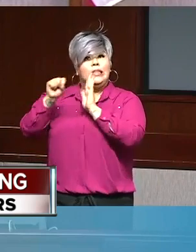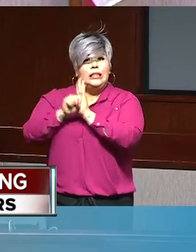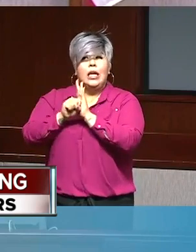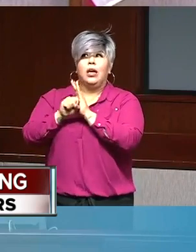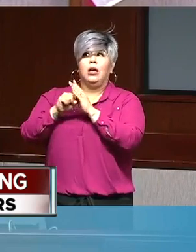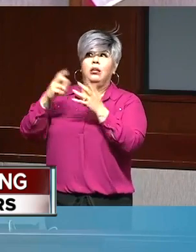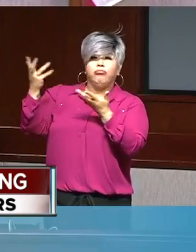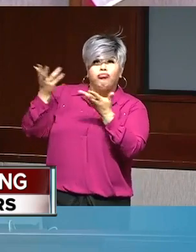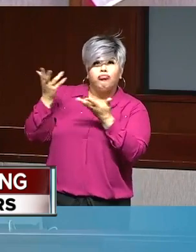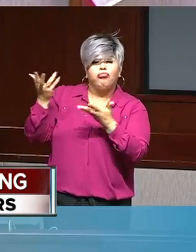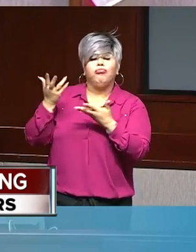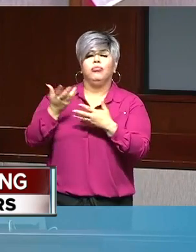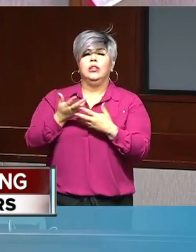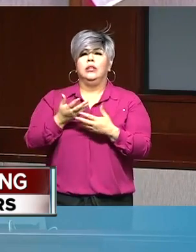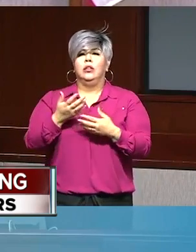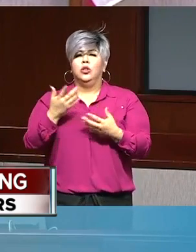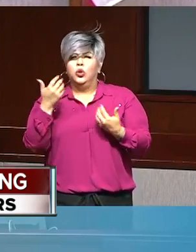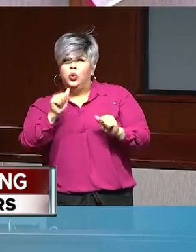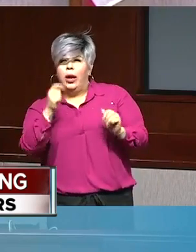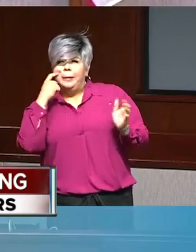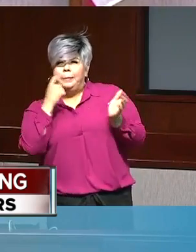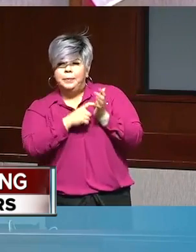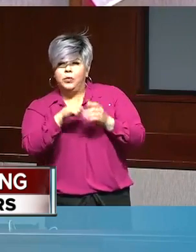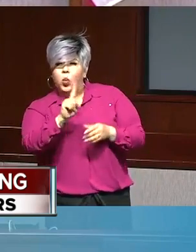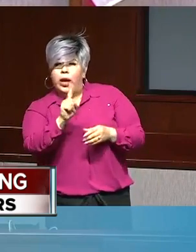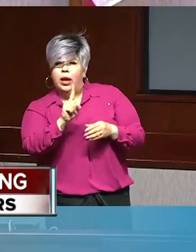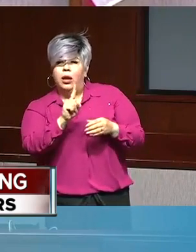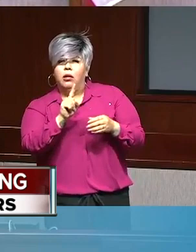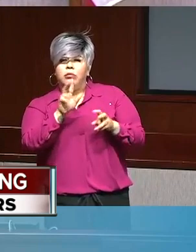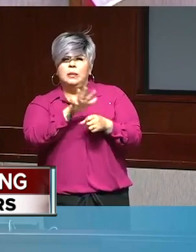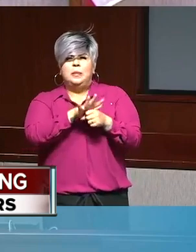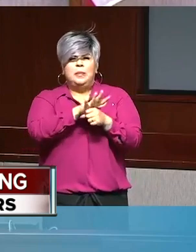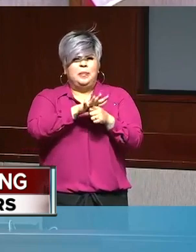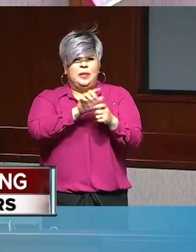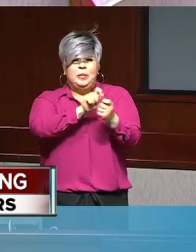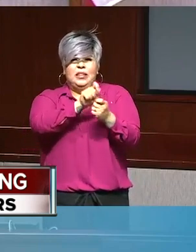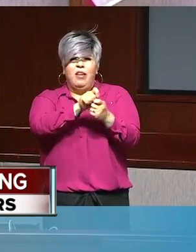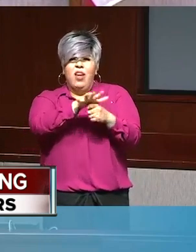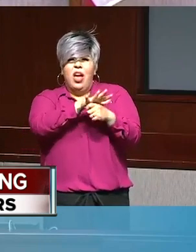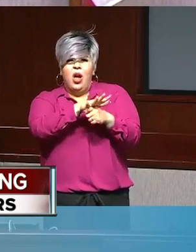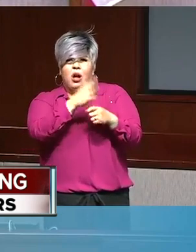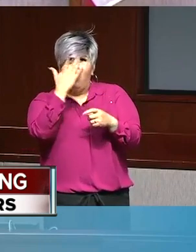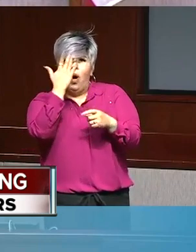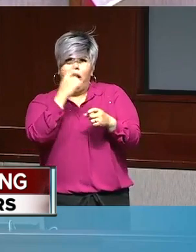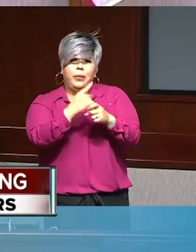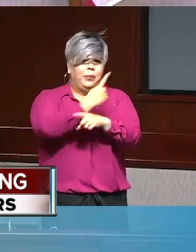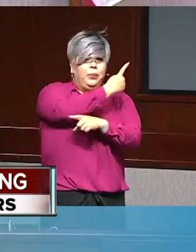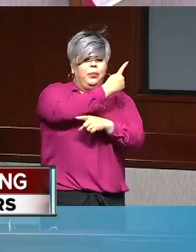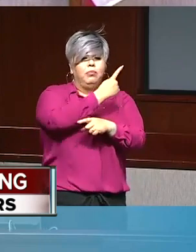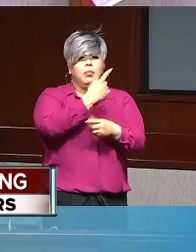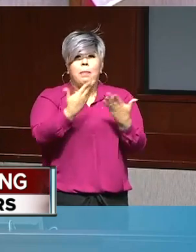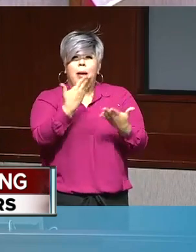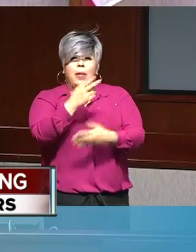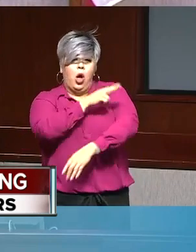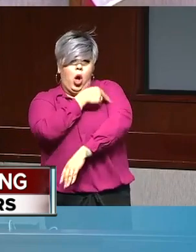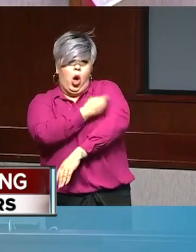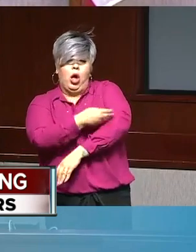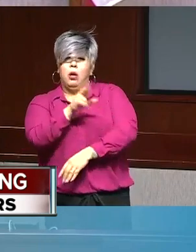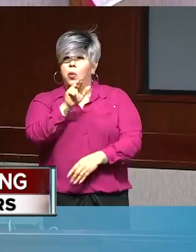working where we see where we're trending in problem areas, whether it's hospital capacity, like Matt was talking about